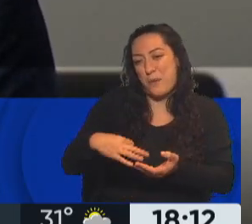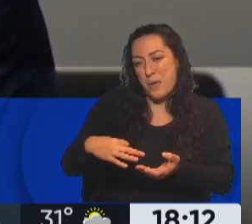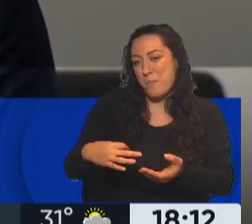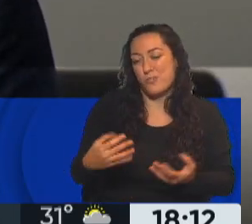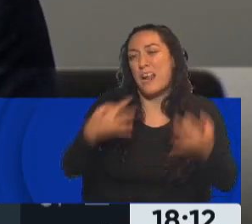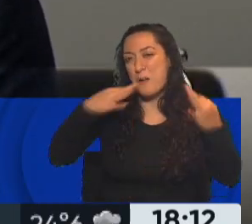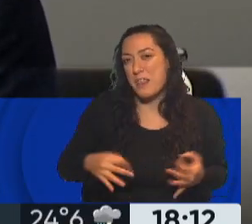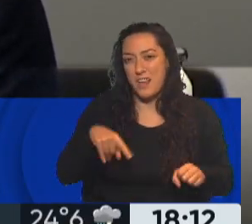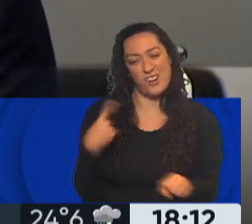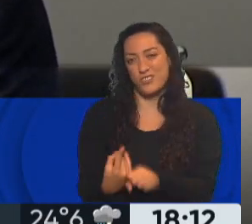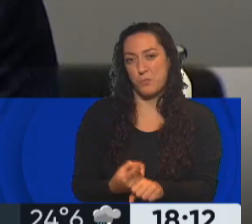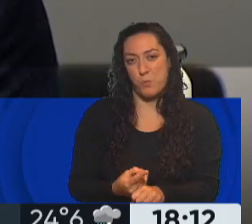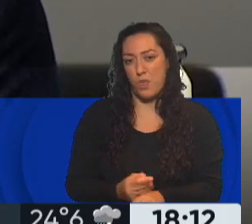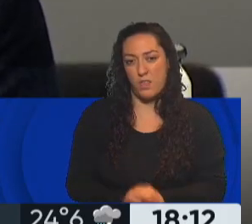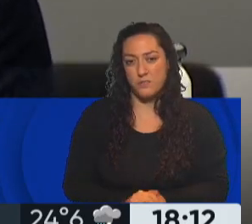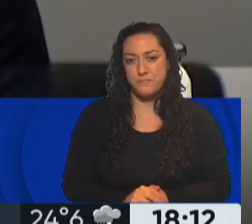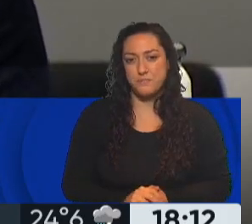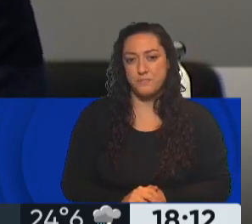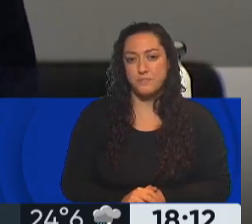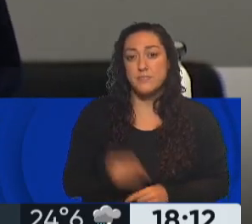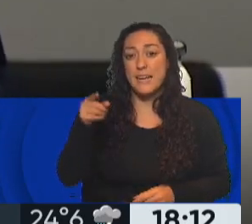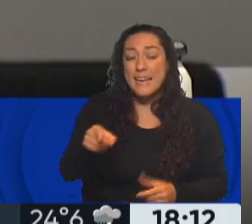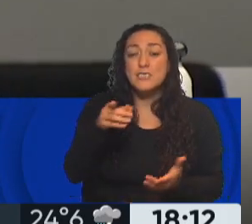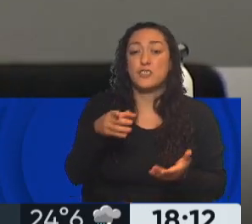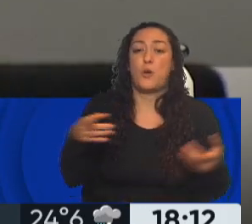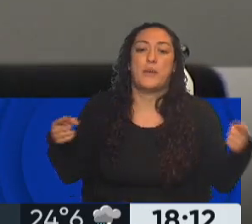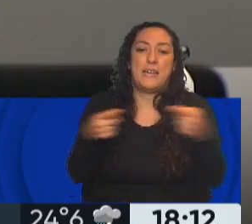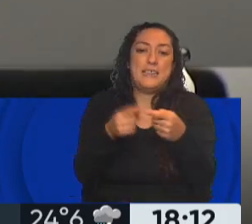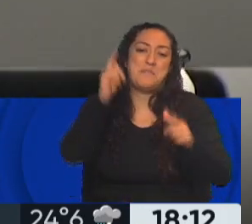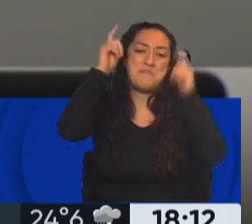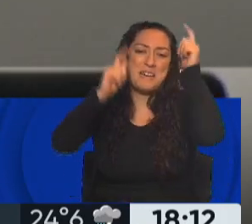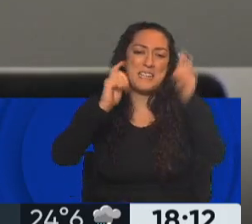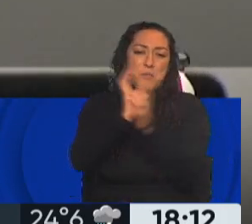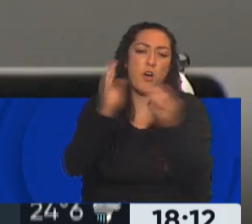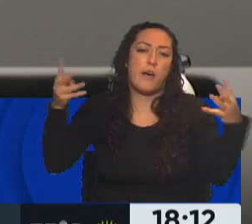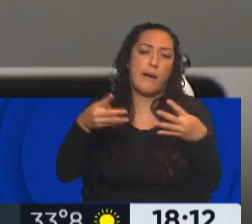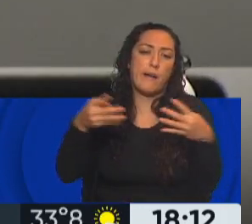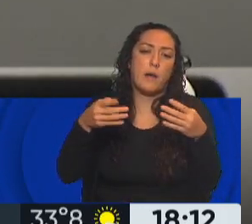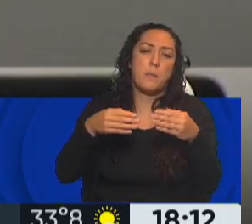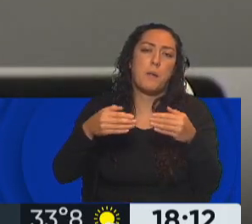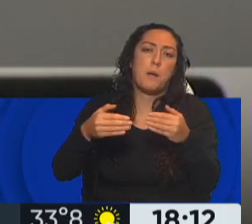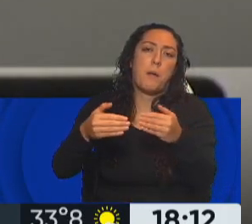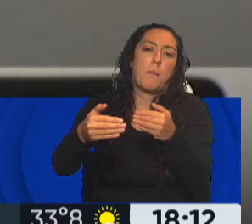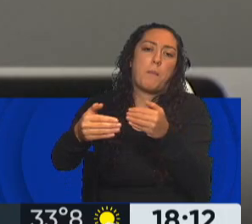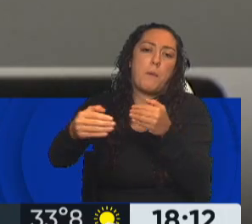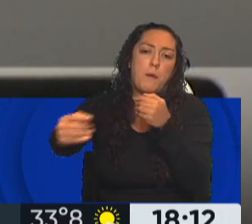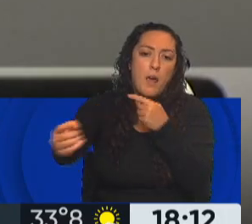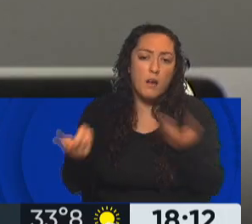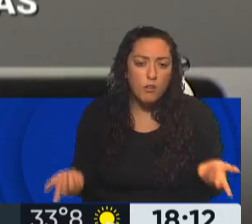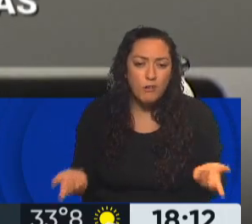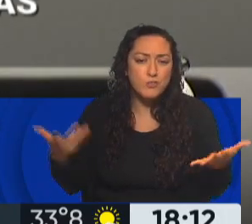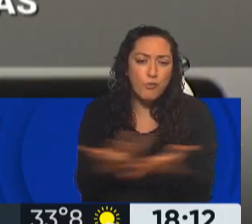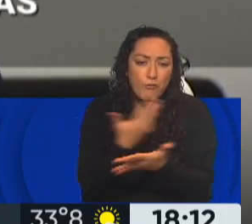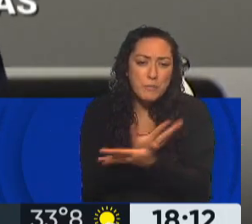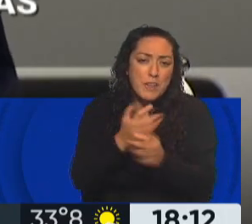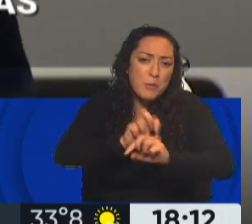objective. Chasing this illusionary goal will only prolong the war and cause more suffering.